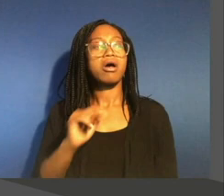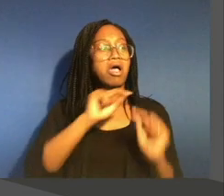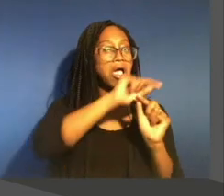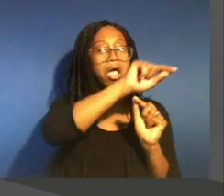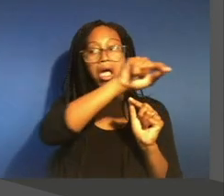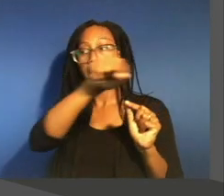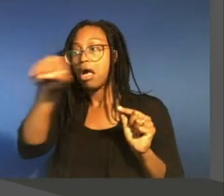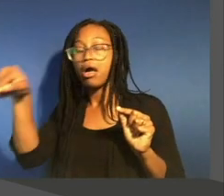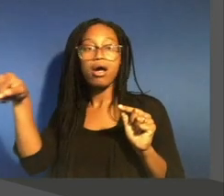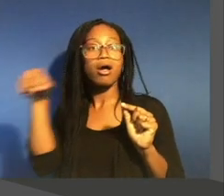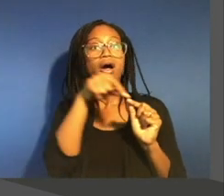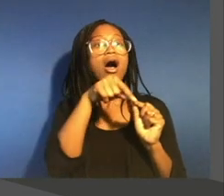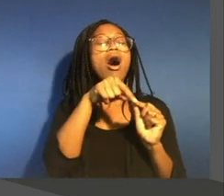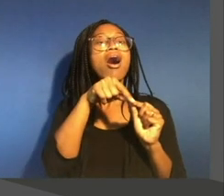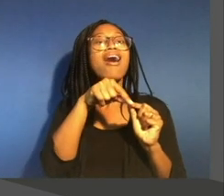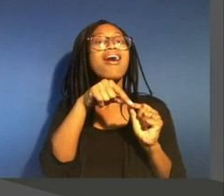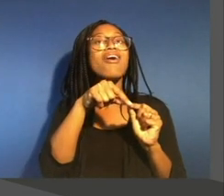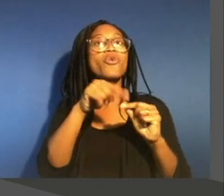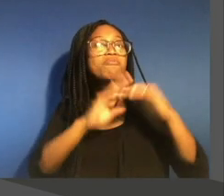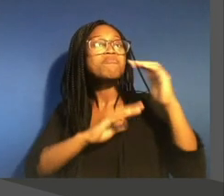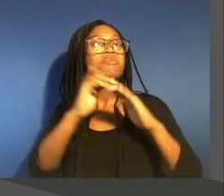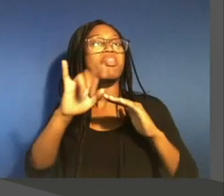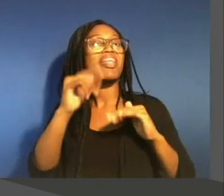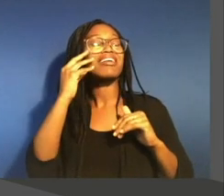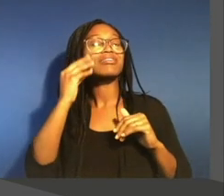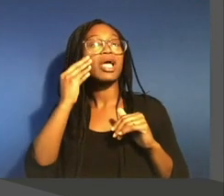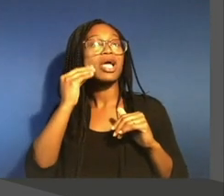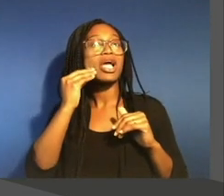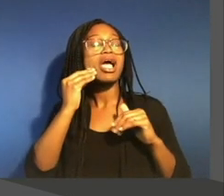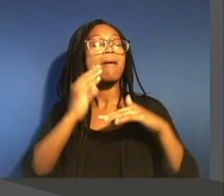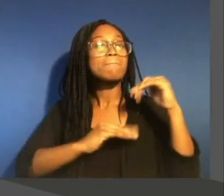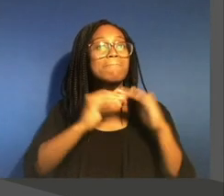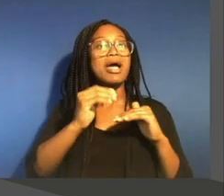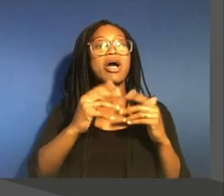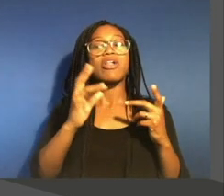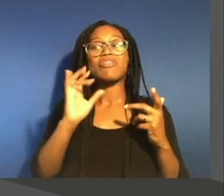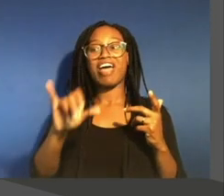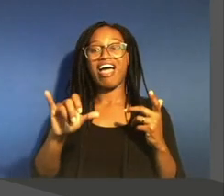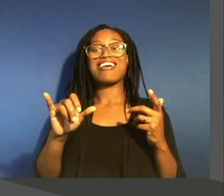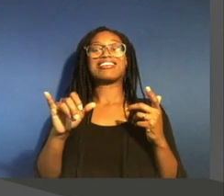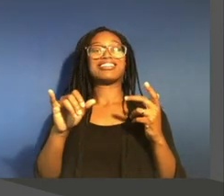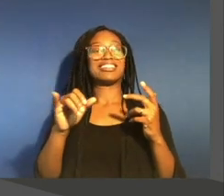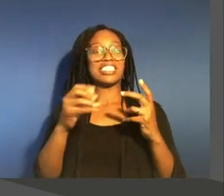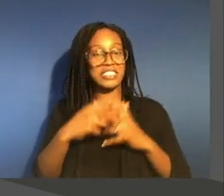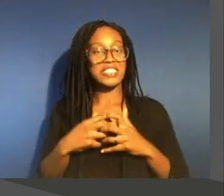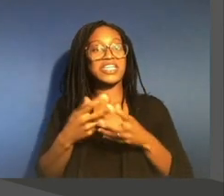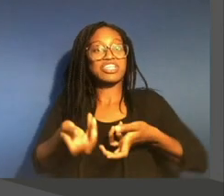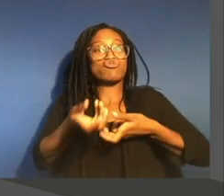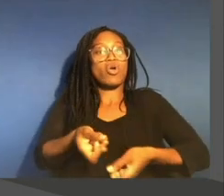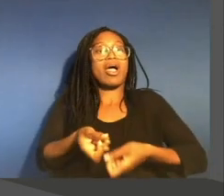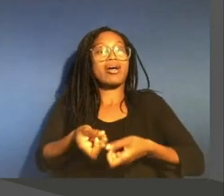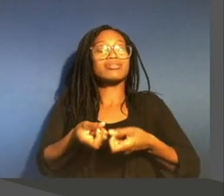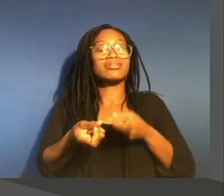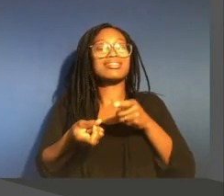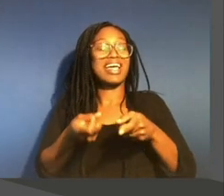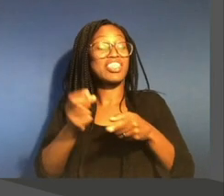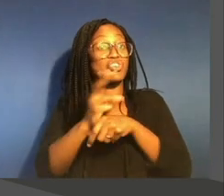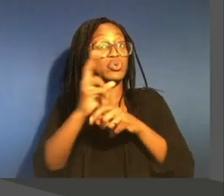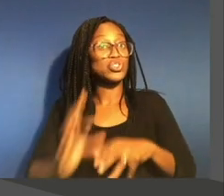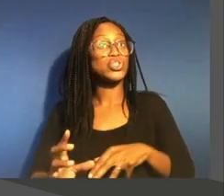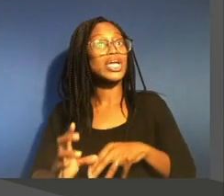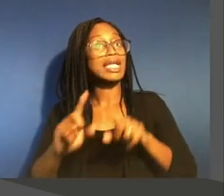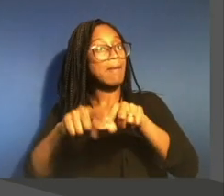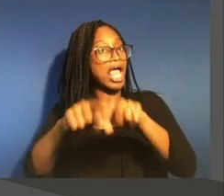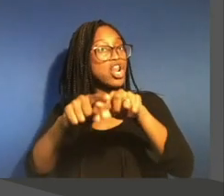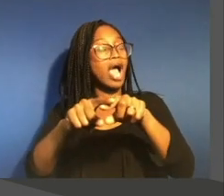end-to-end experience that works, that is solid, that is trusted by the user, and to really make the difference. We want